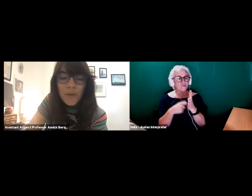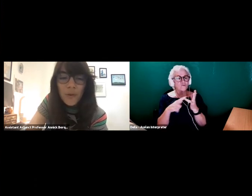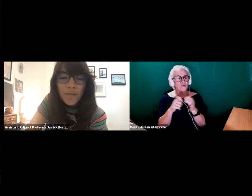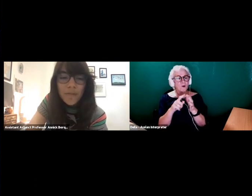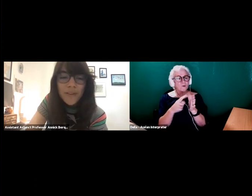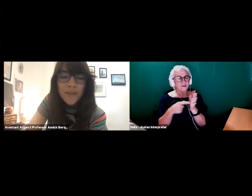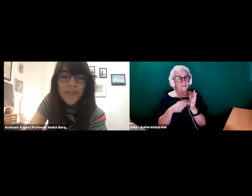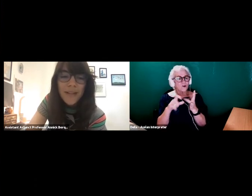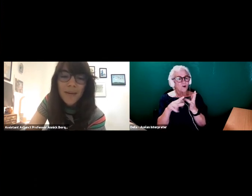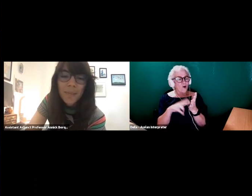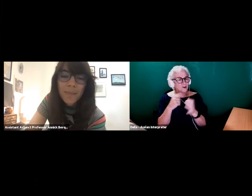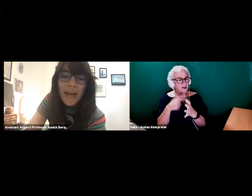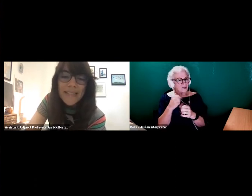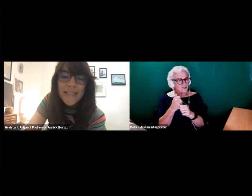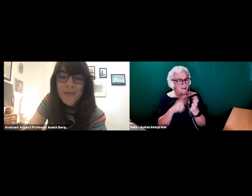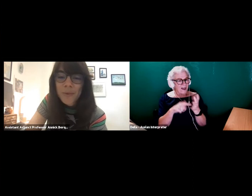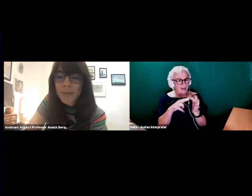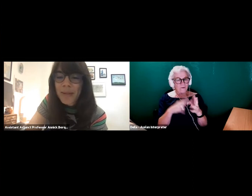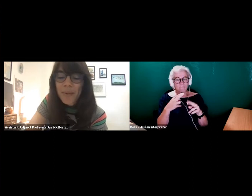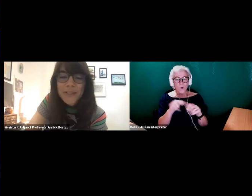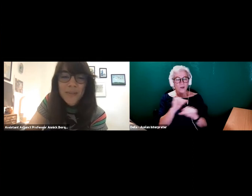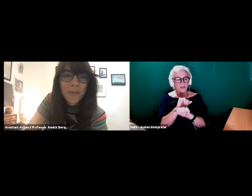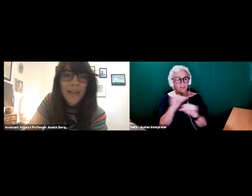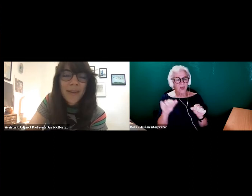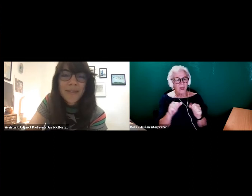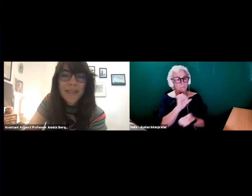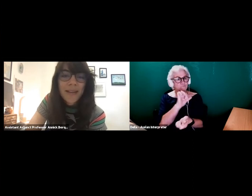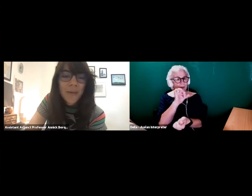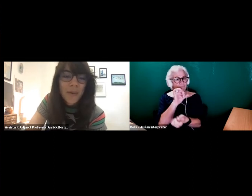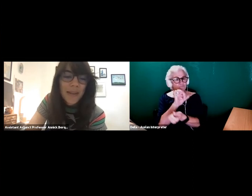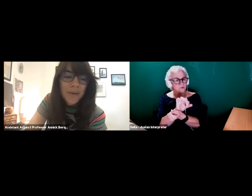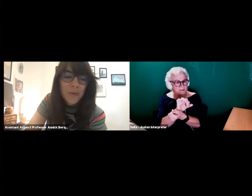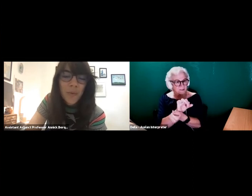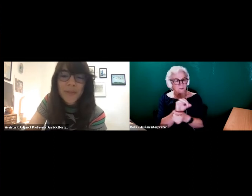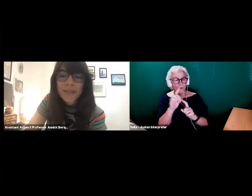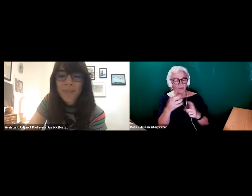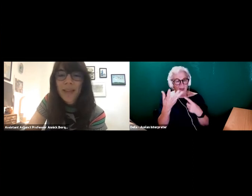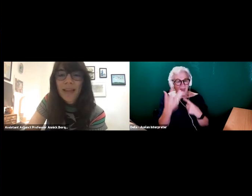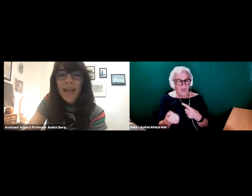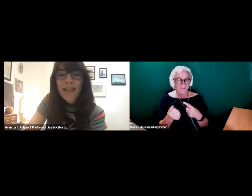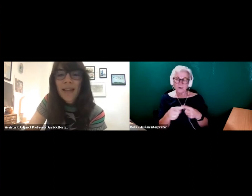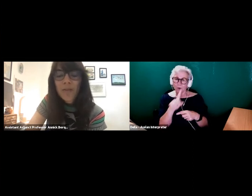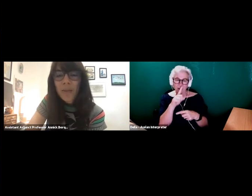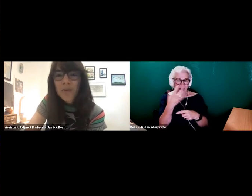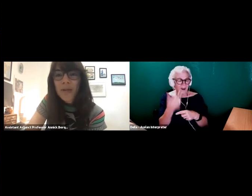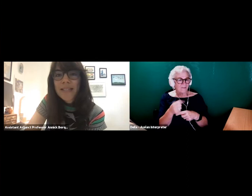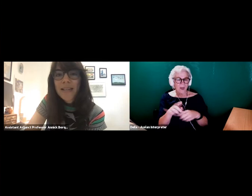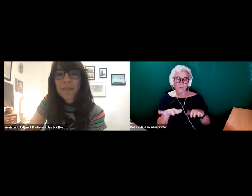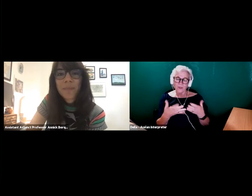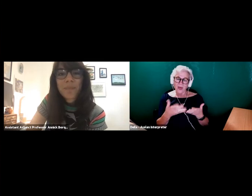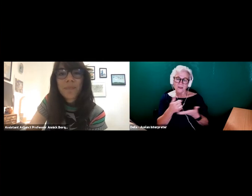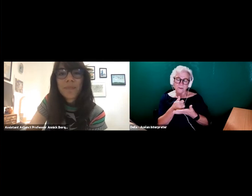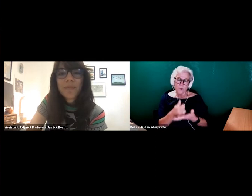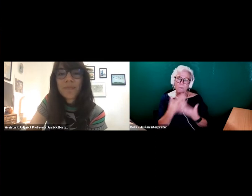of course, all of the funders, as this wouldn't be possible without support. And thank you very much for